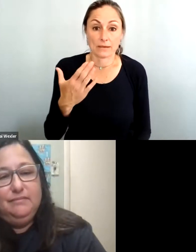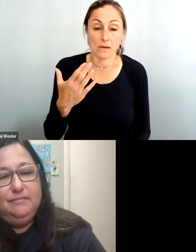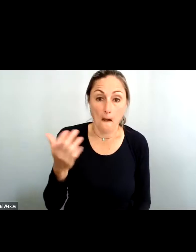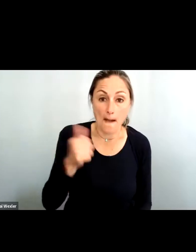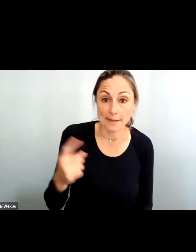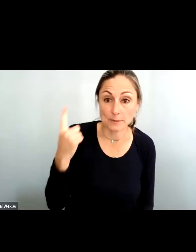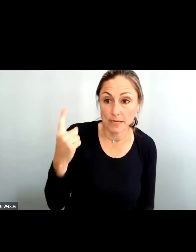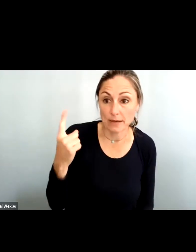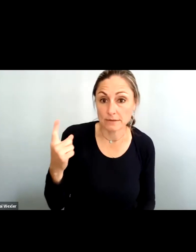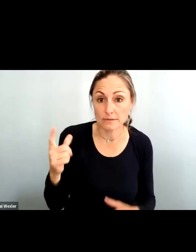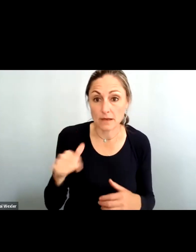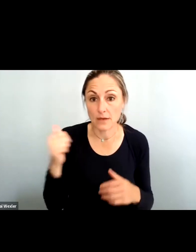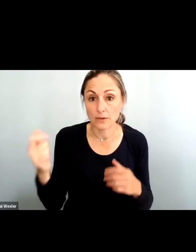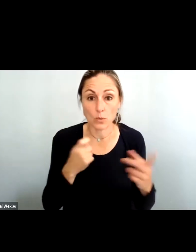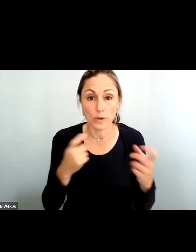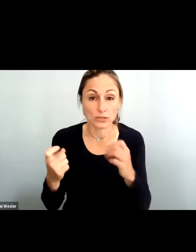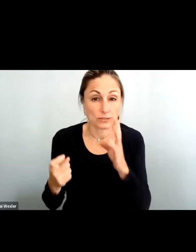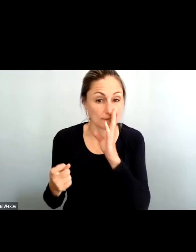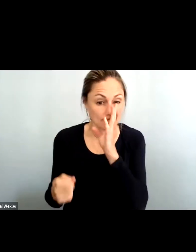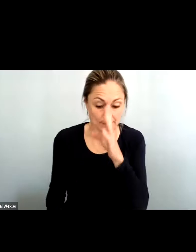Anybody else have any other questions?